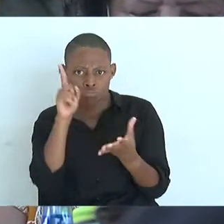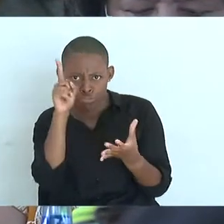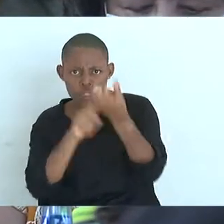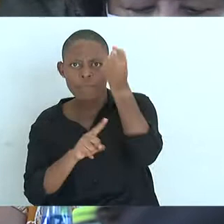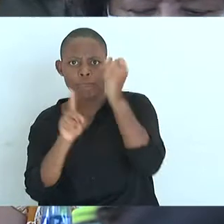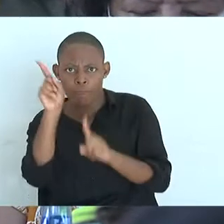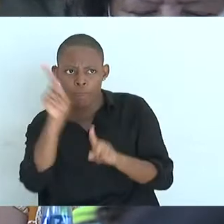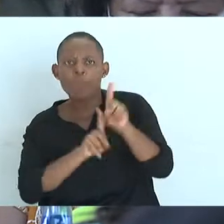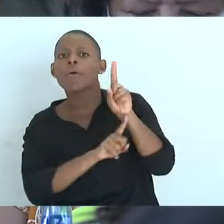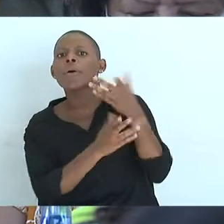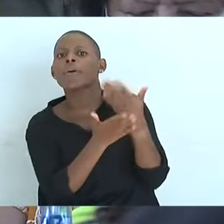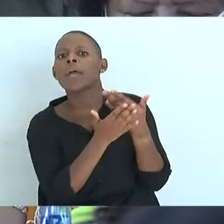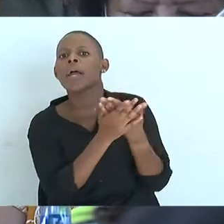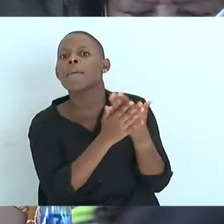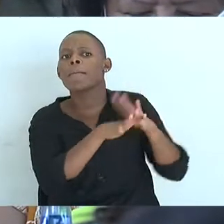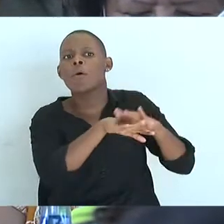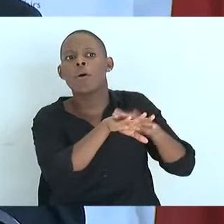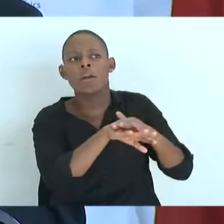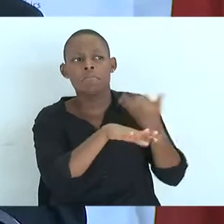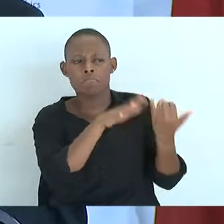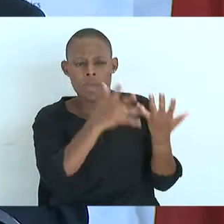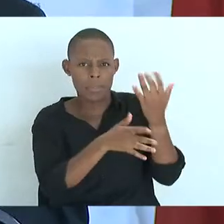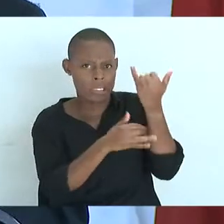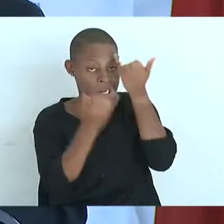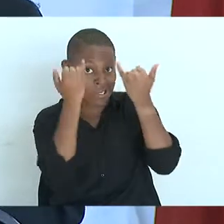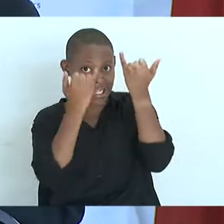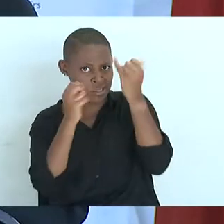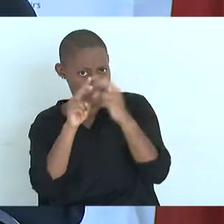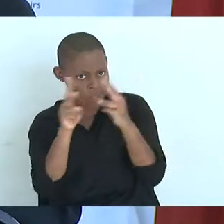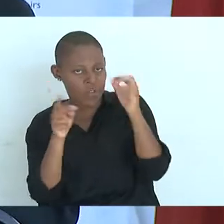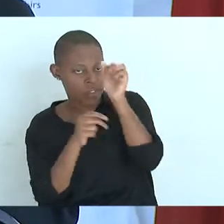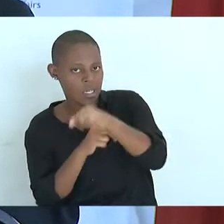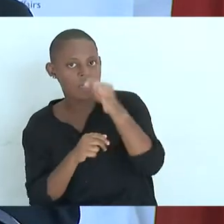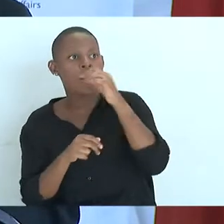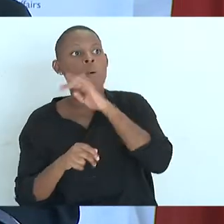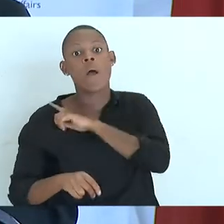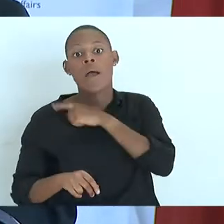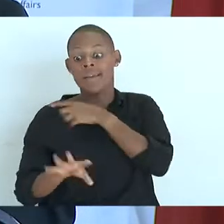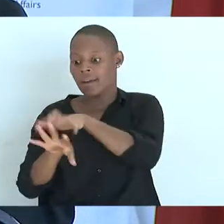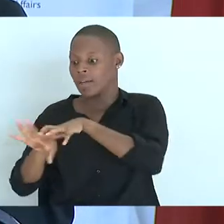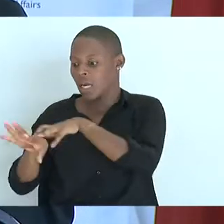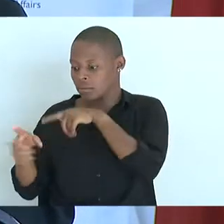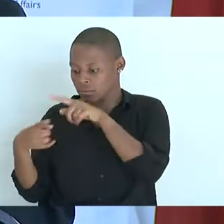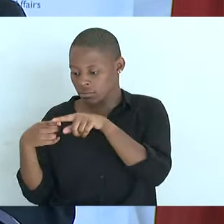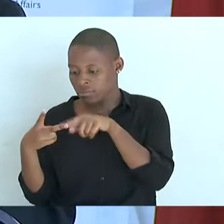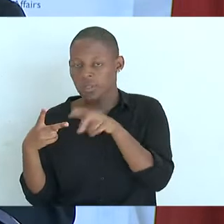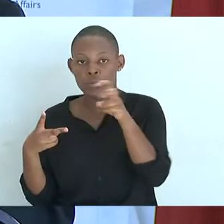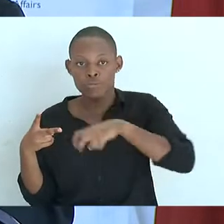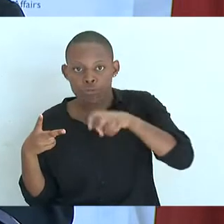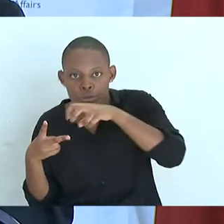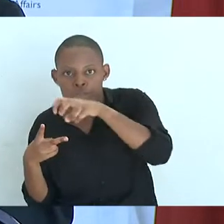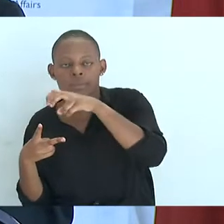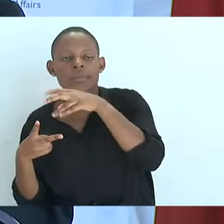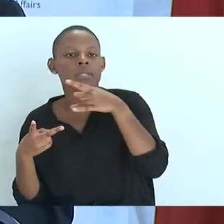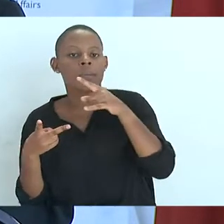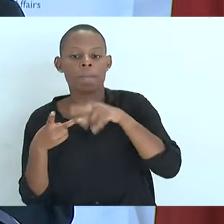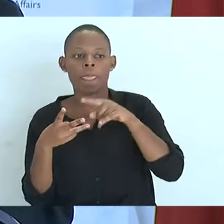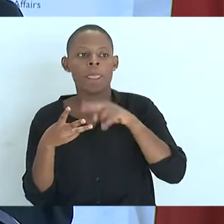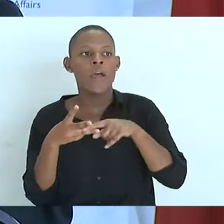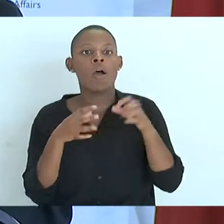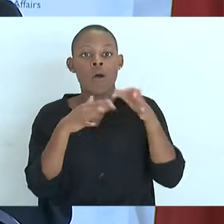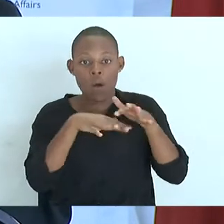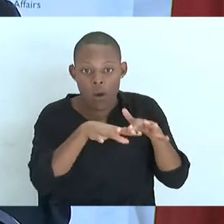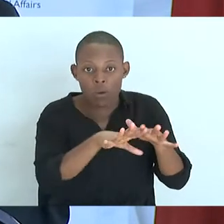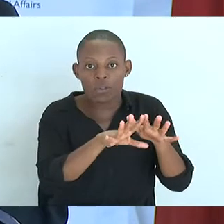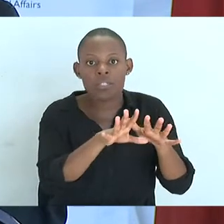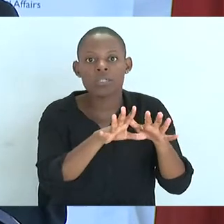will suggest, and you may have different ideas, agriculture, tourism, the oceans economy,